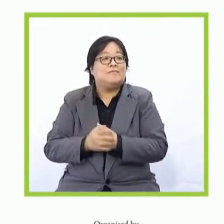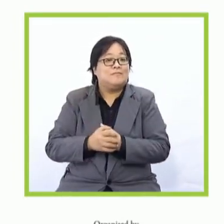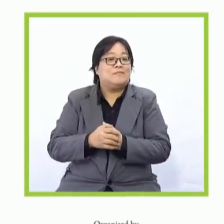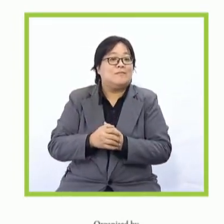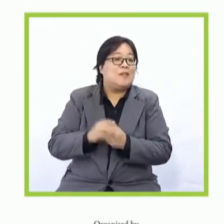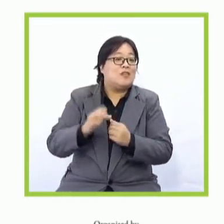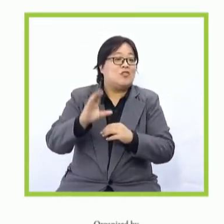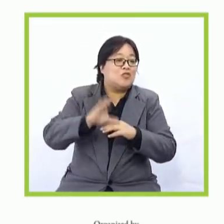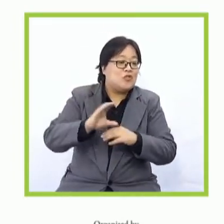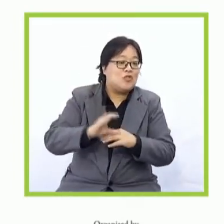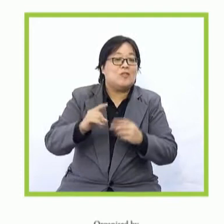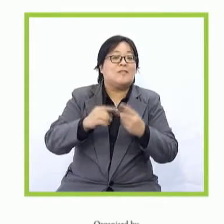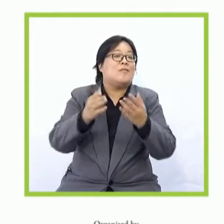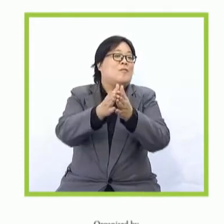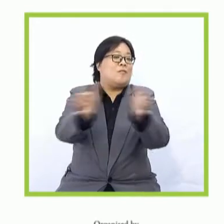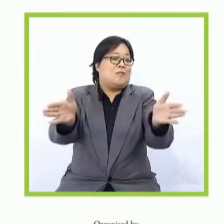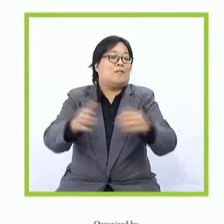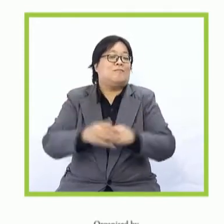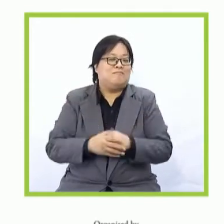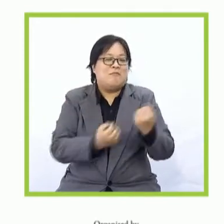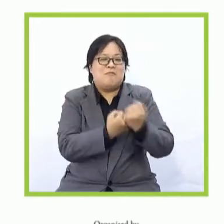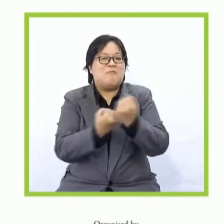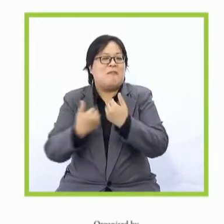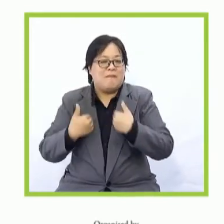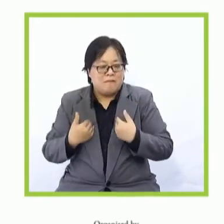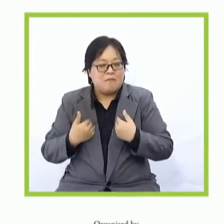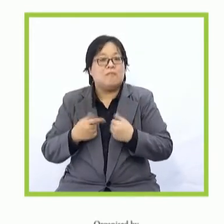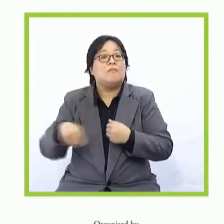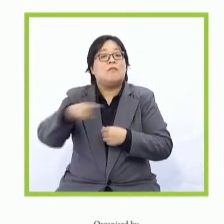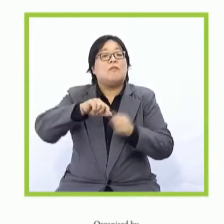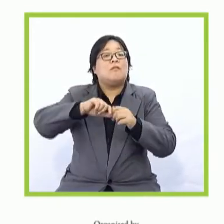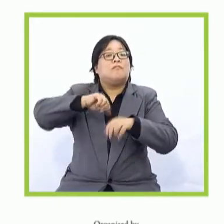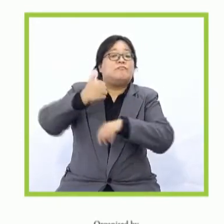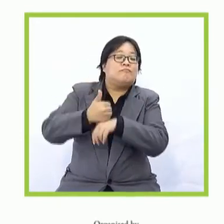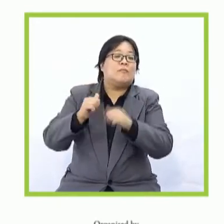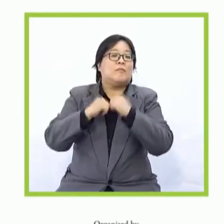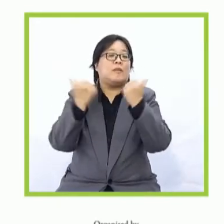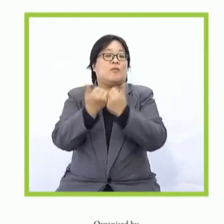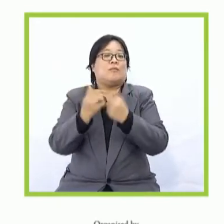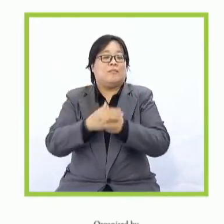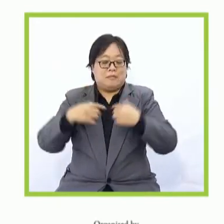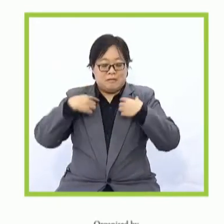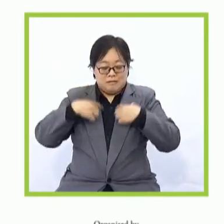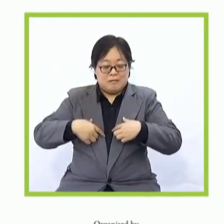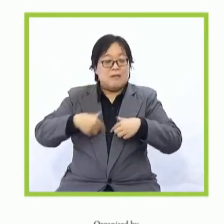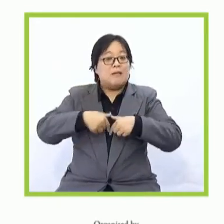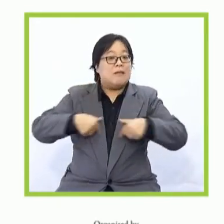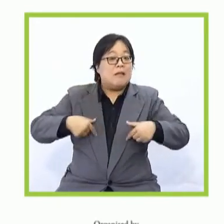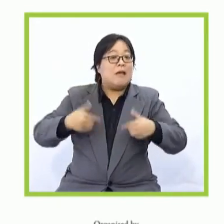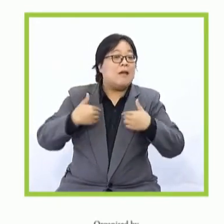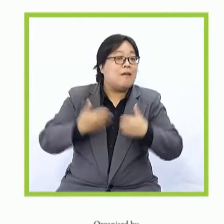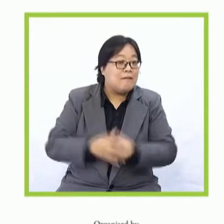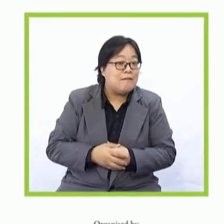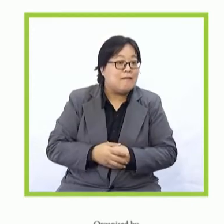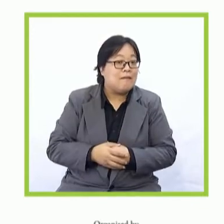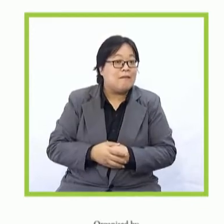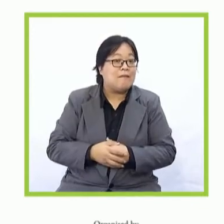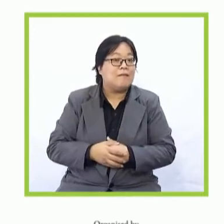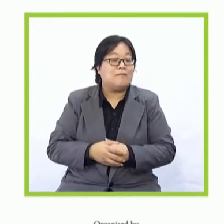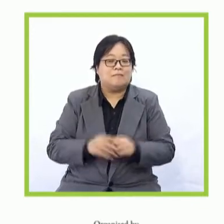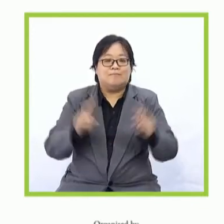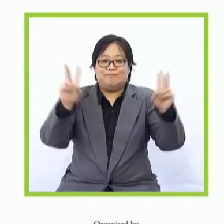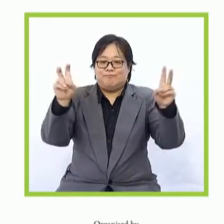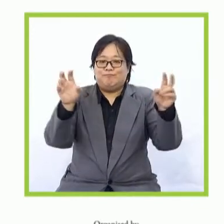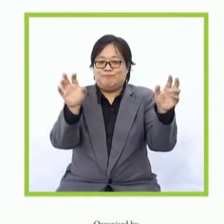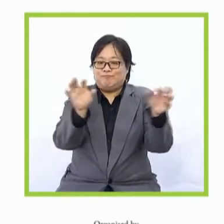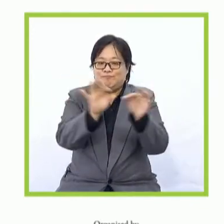Catholic Church, and from the wider public. They started an association. On their t-shirts, it said this phrase, Organizadas somos